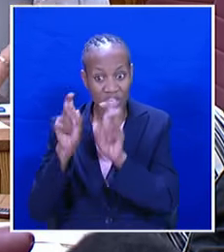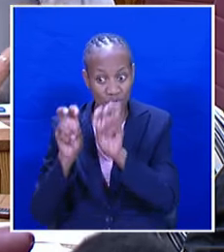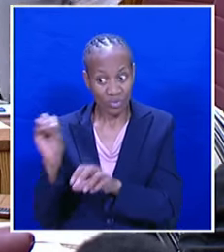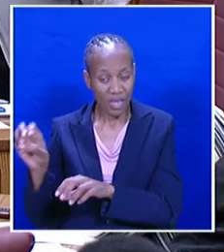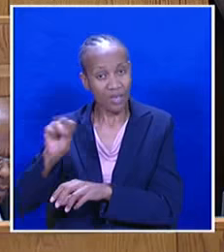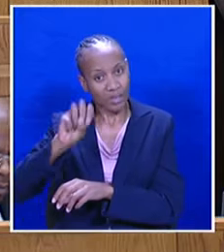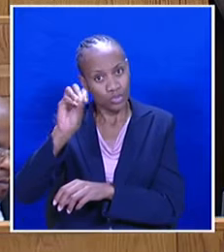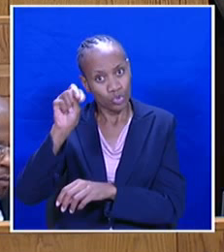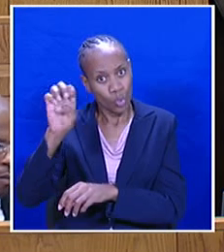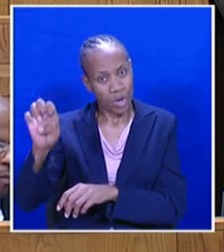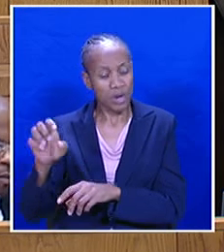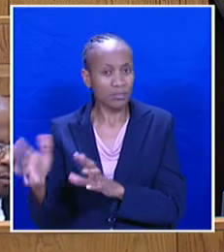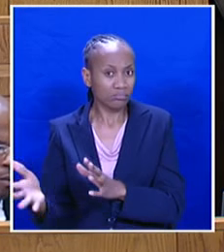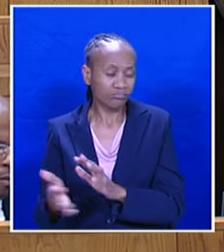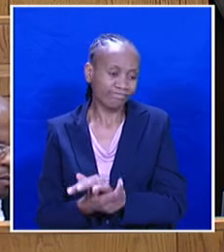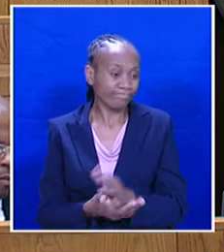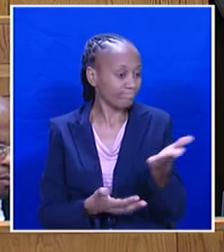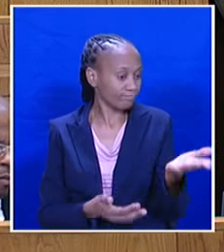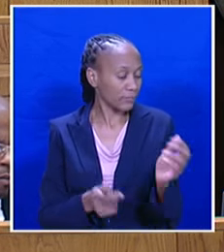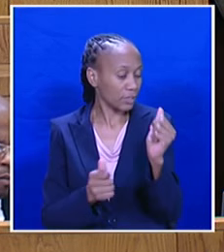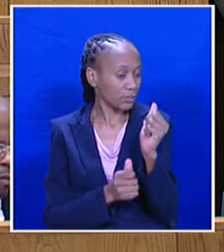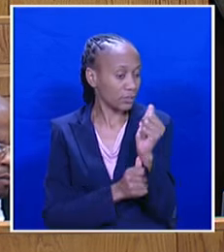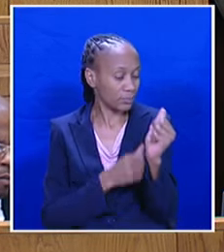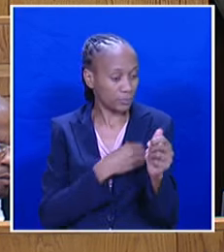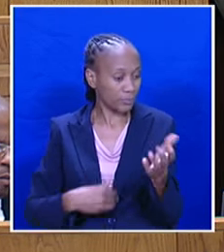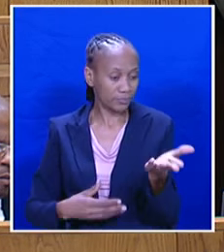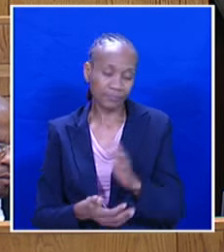Deputy President. Chairperson, the